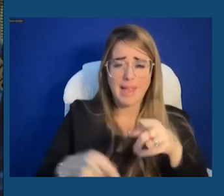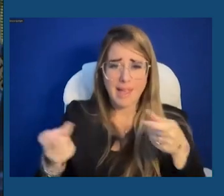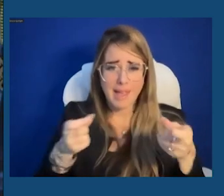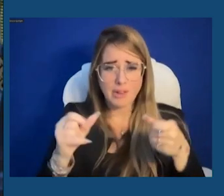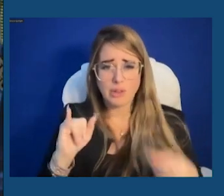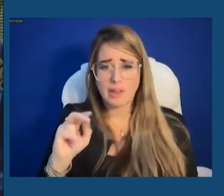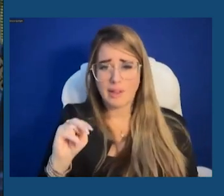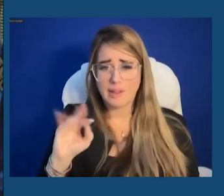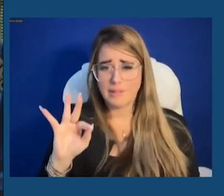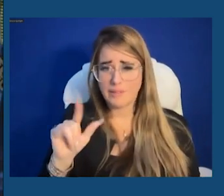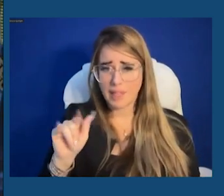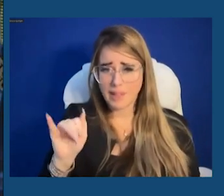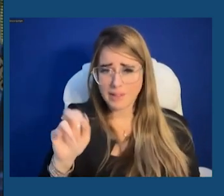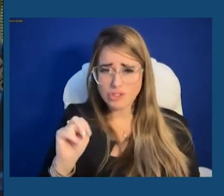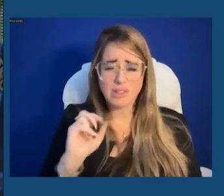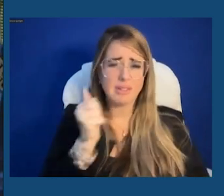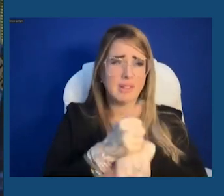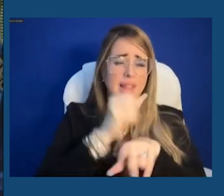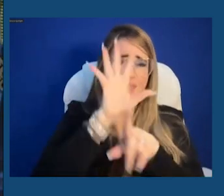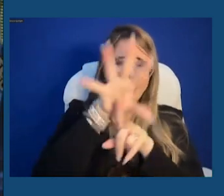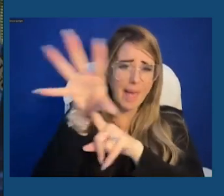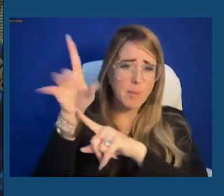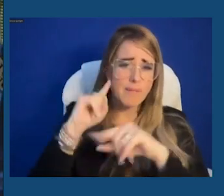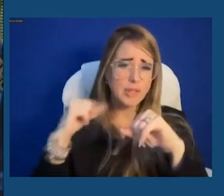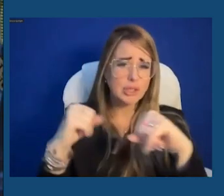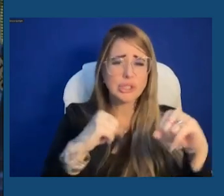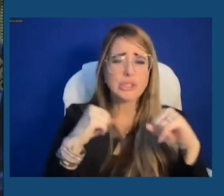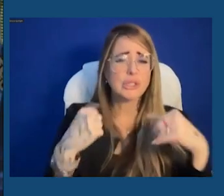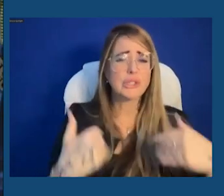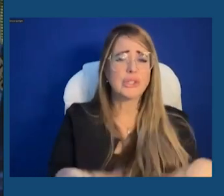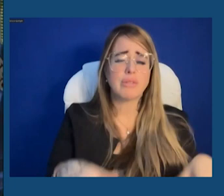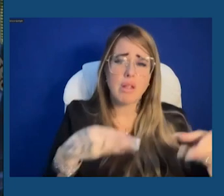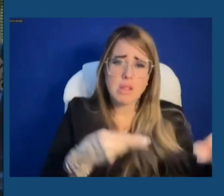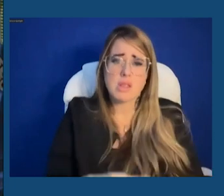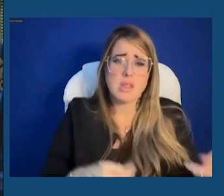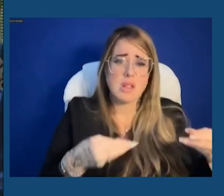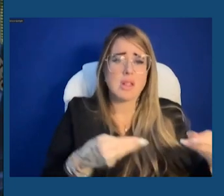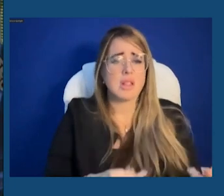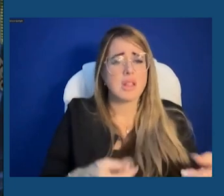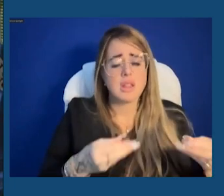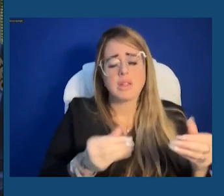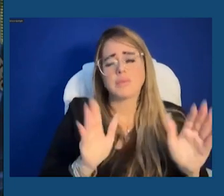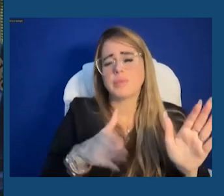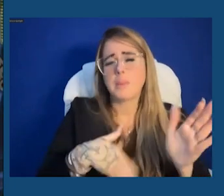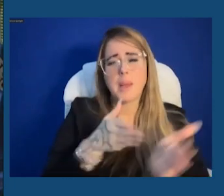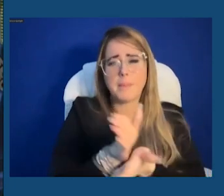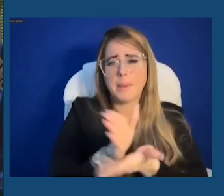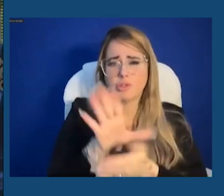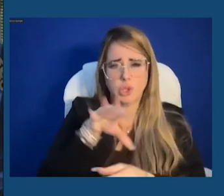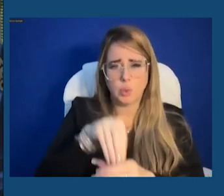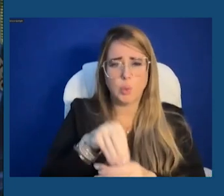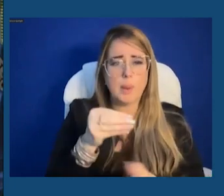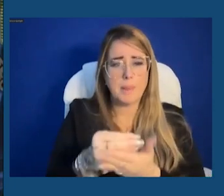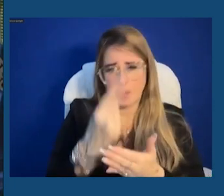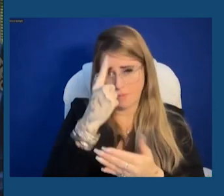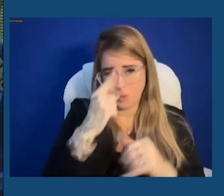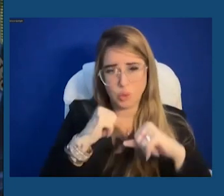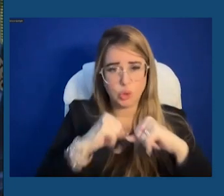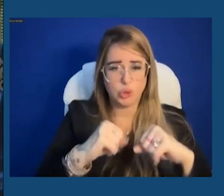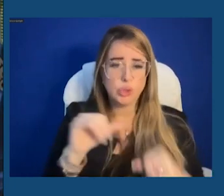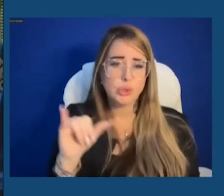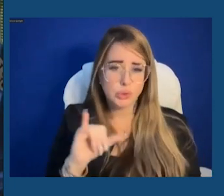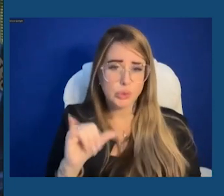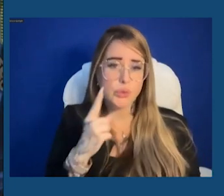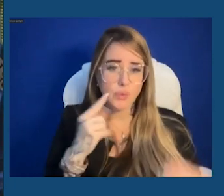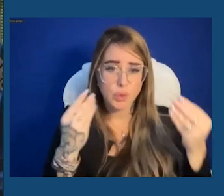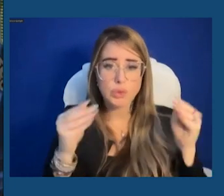having to put in security cameras and everything else. And so to recognize this, my budget also includes money for security for stores.